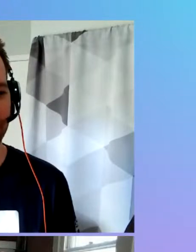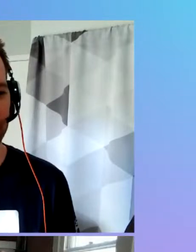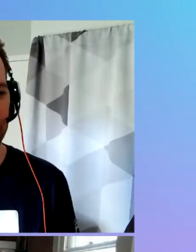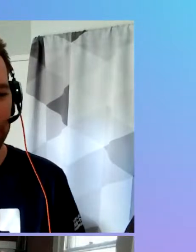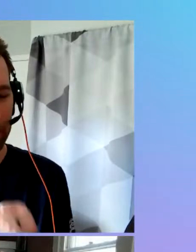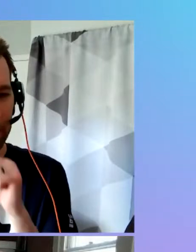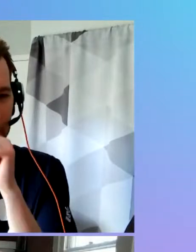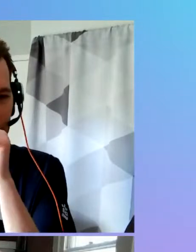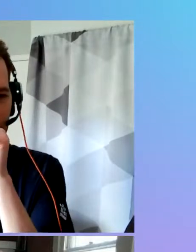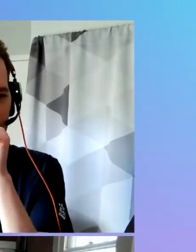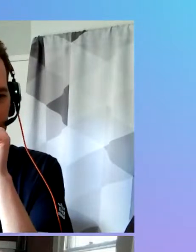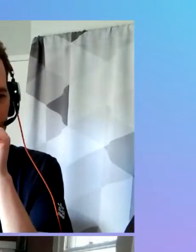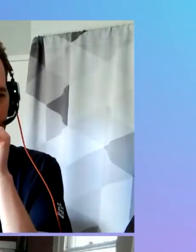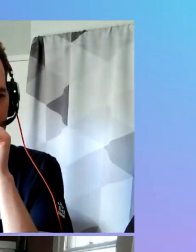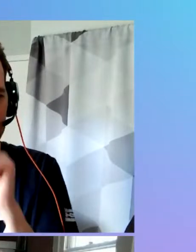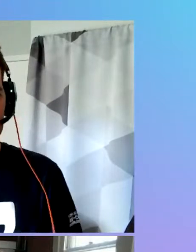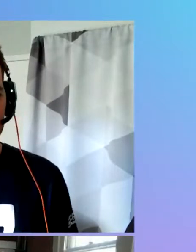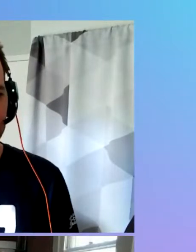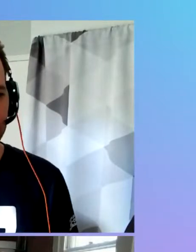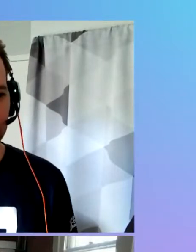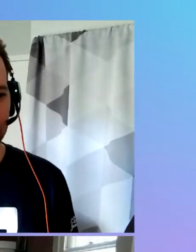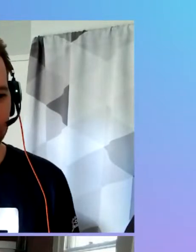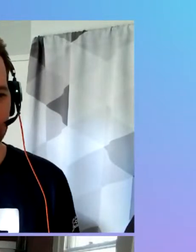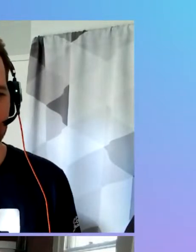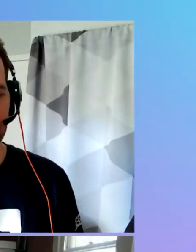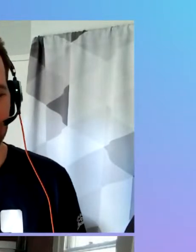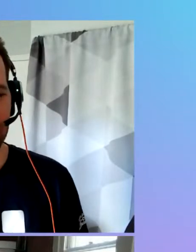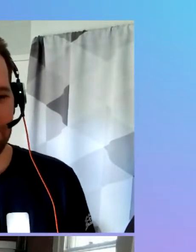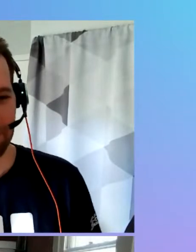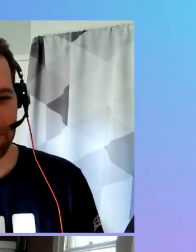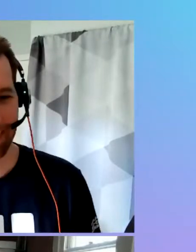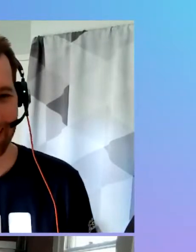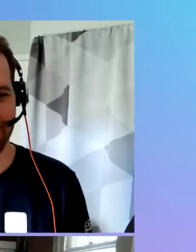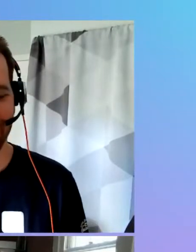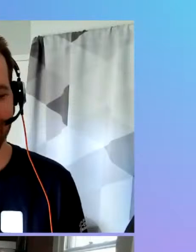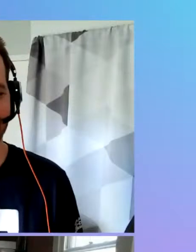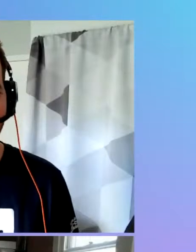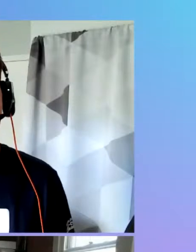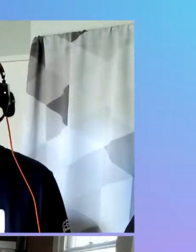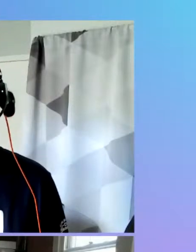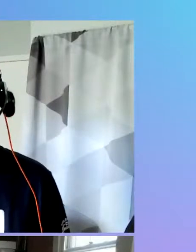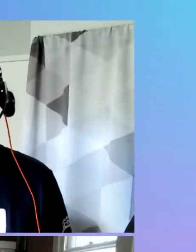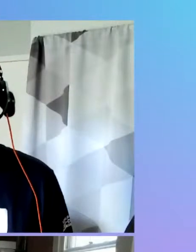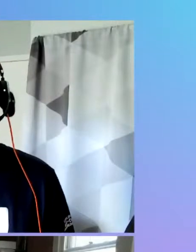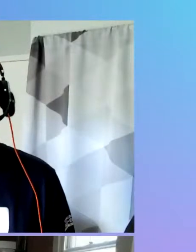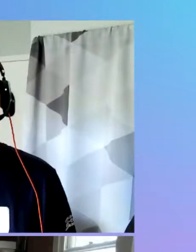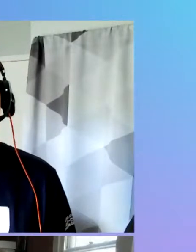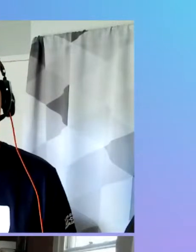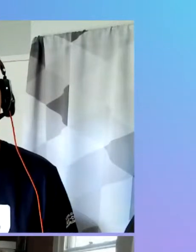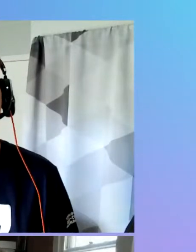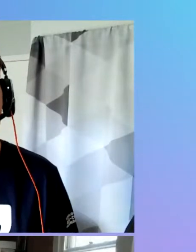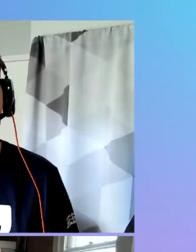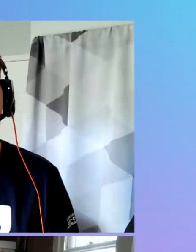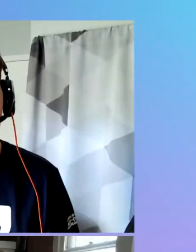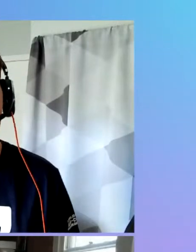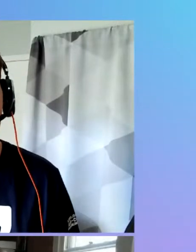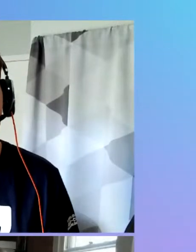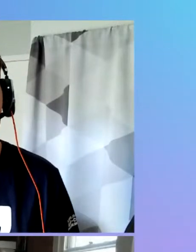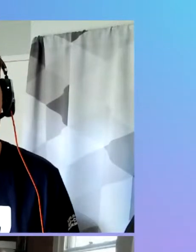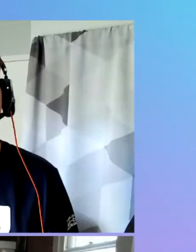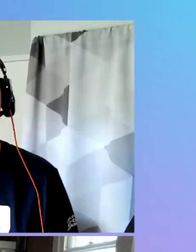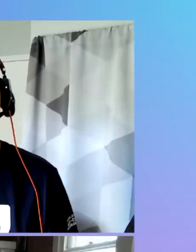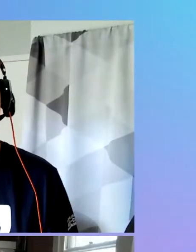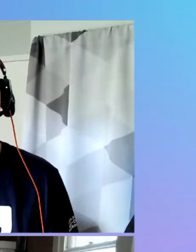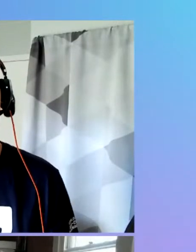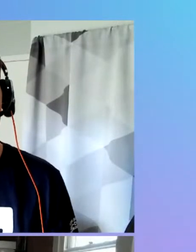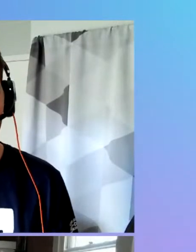to go and list them all would take me out of, I'm not familiar with every single program that's out there. In fact, my doctoral research was focusing on 3 of